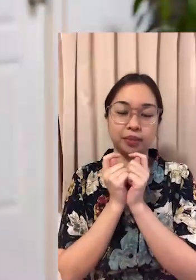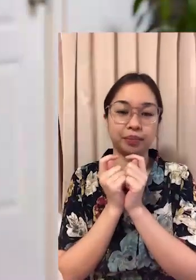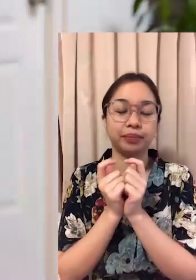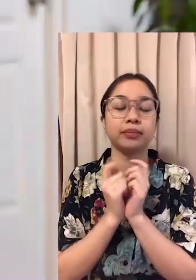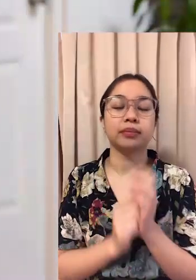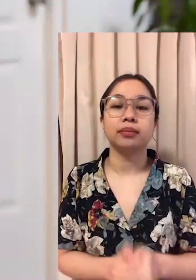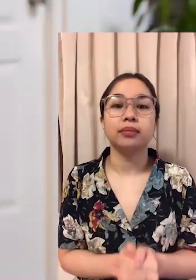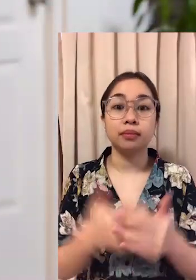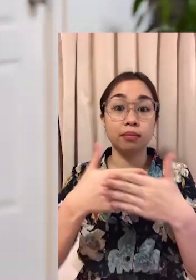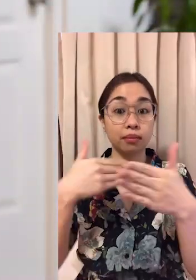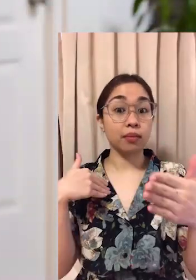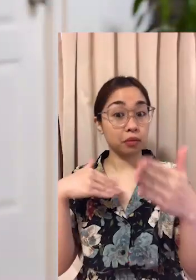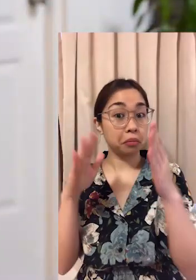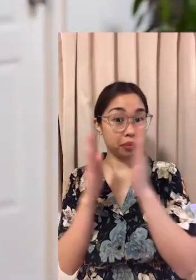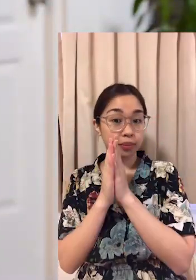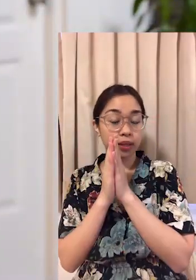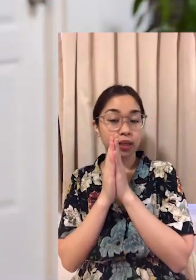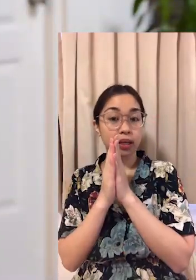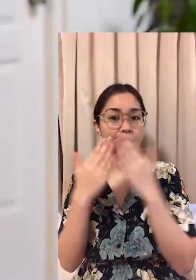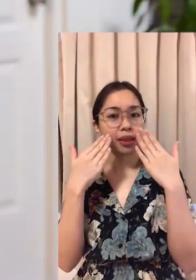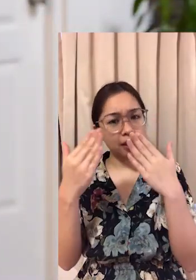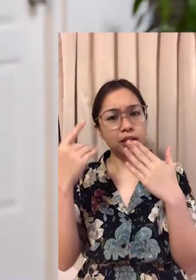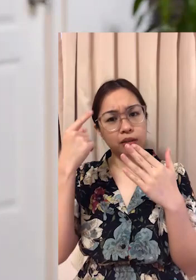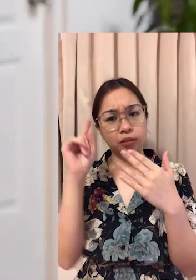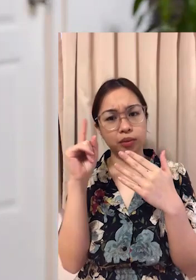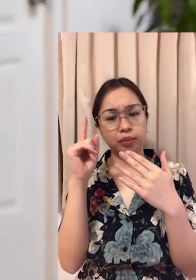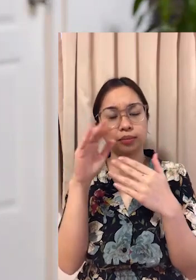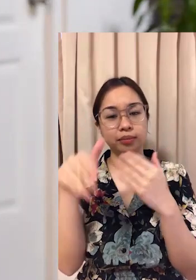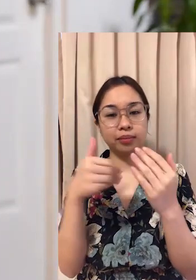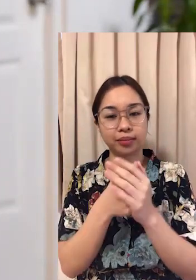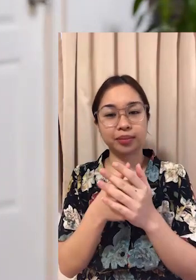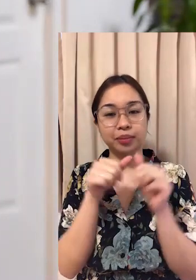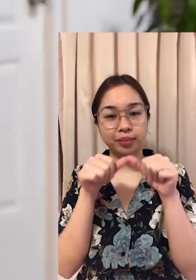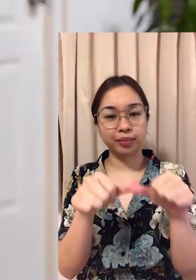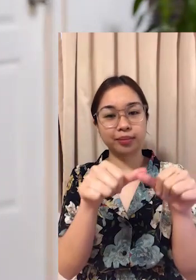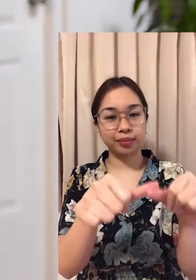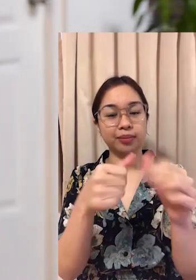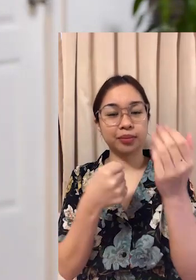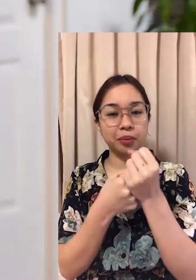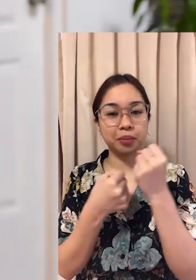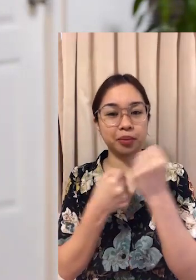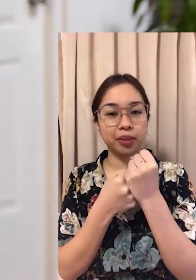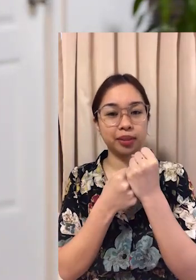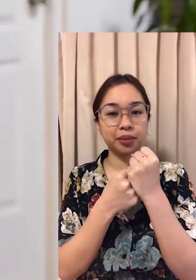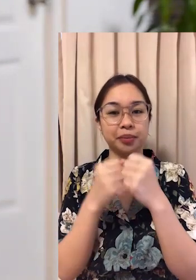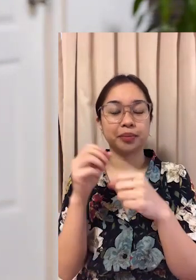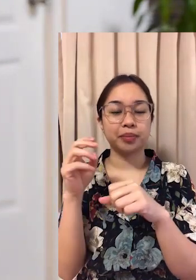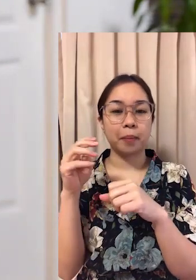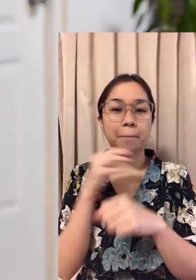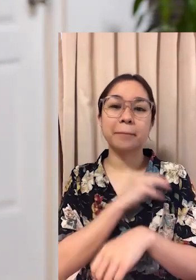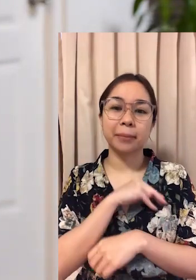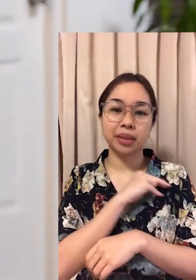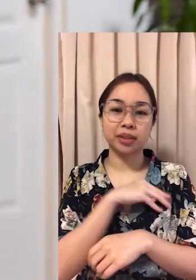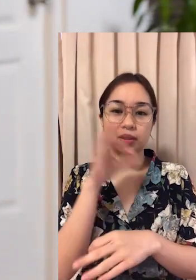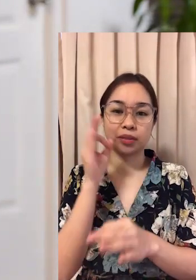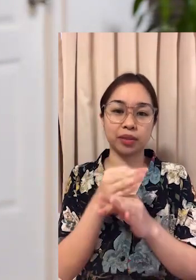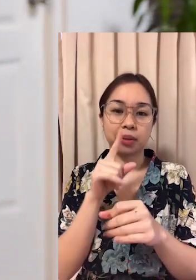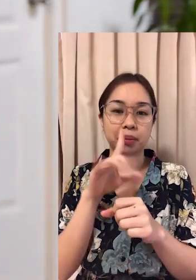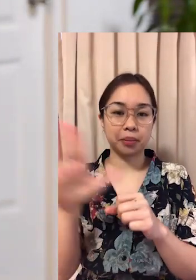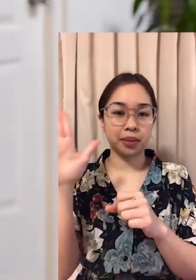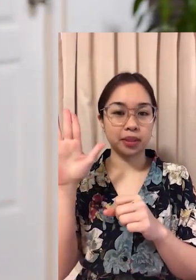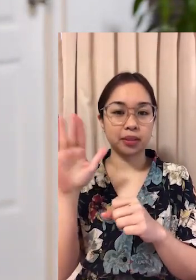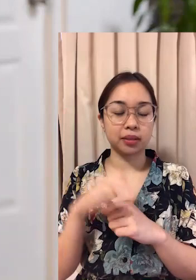po tayo tumuloy sa panalangin, maraming salamat po sa inyong patuloy na pagsuporta para sa ating missions, faith,